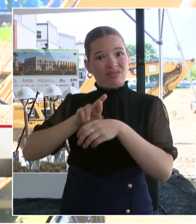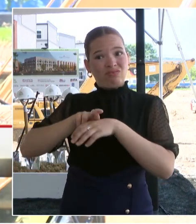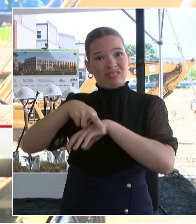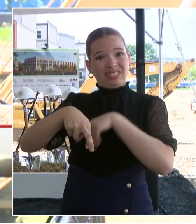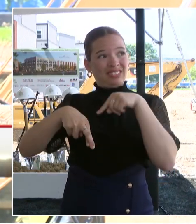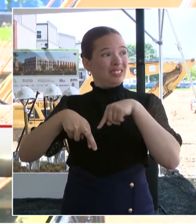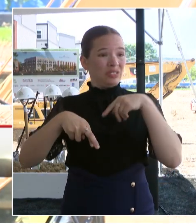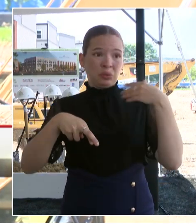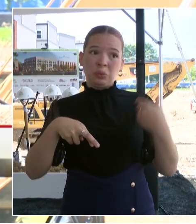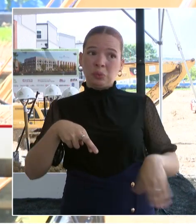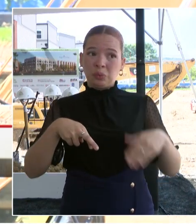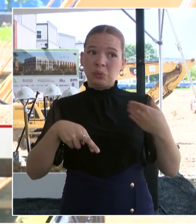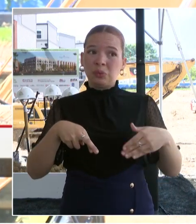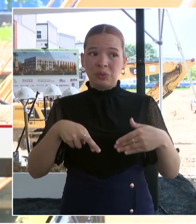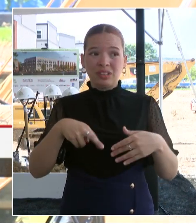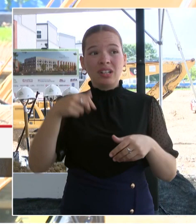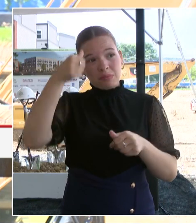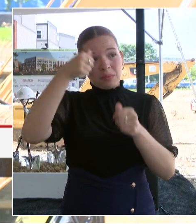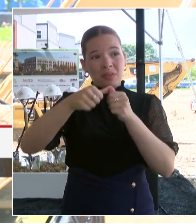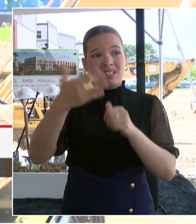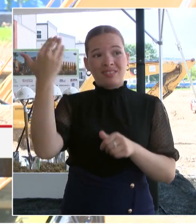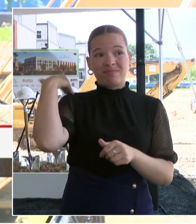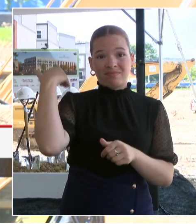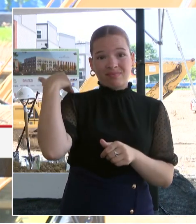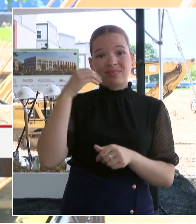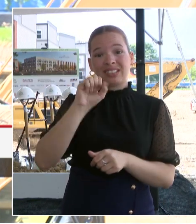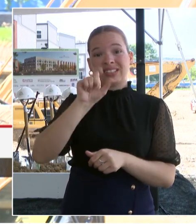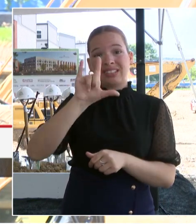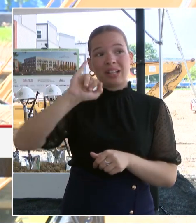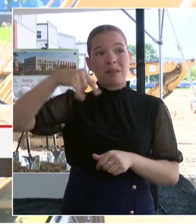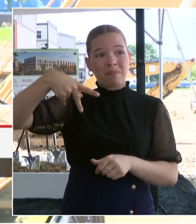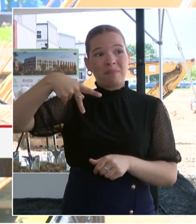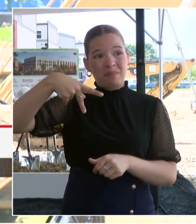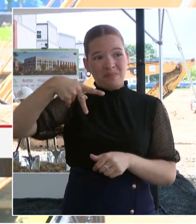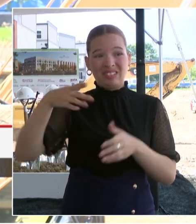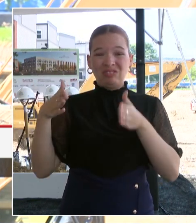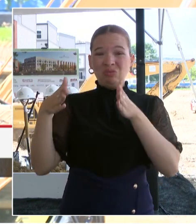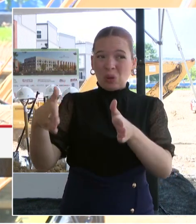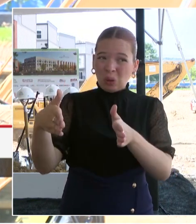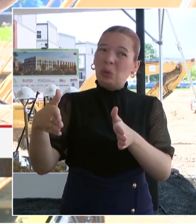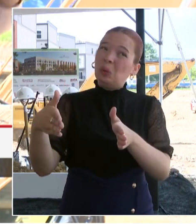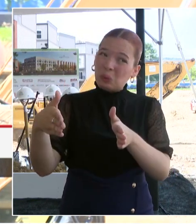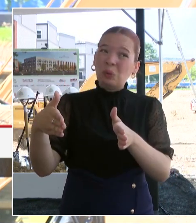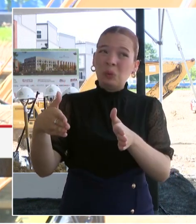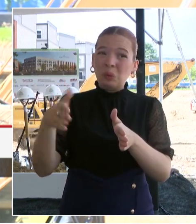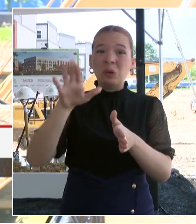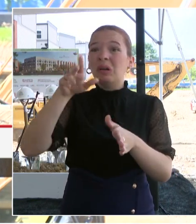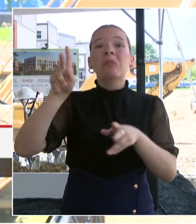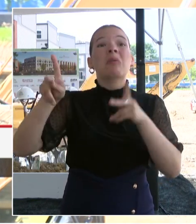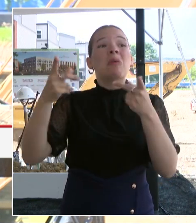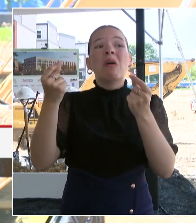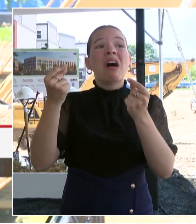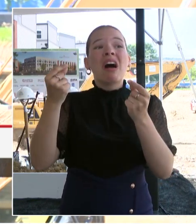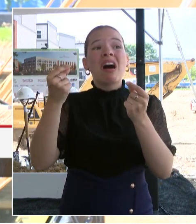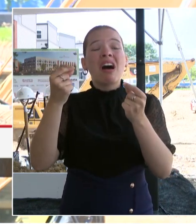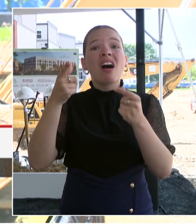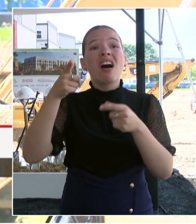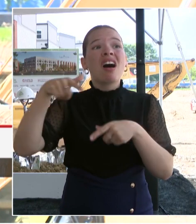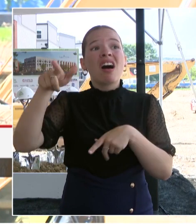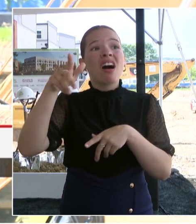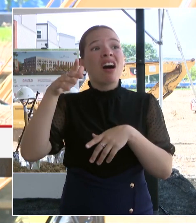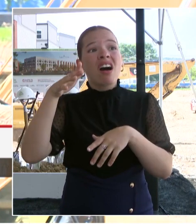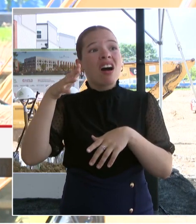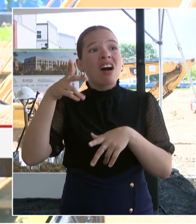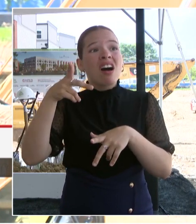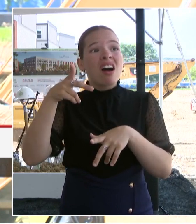slip road that people sped on to then like torpedo themselves onto Riggs Road? Remember